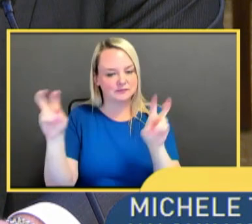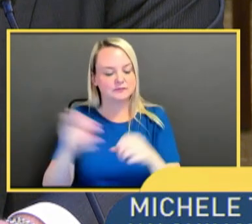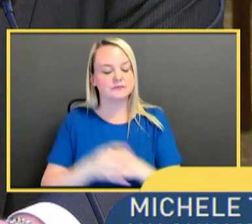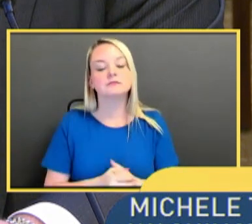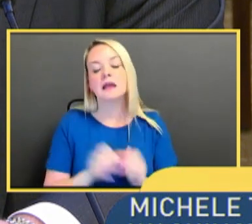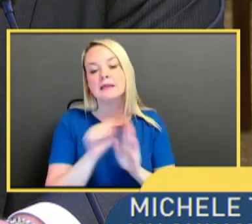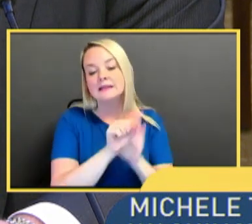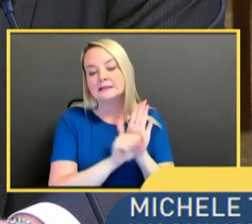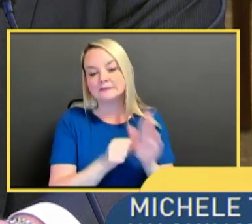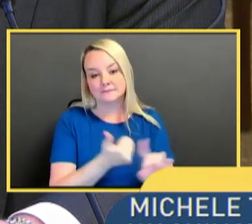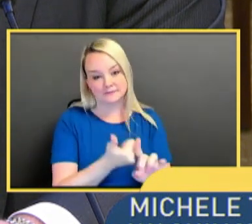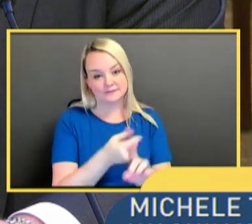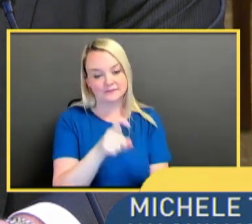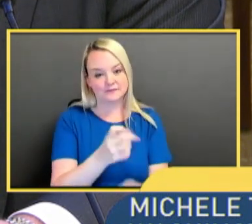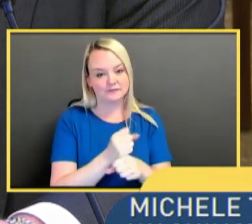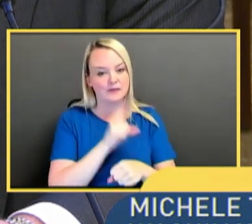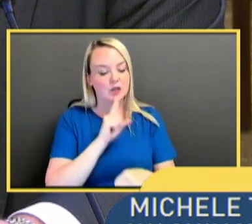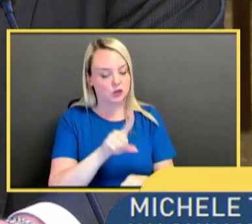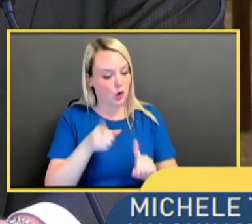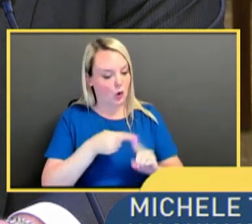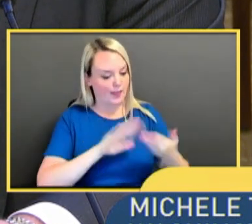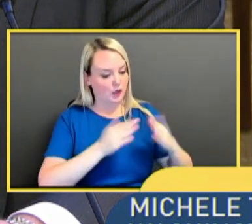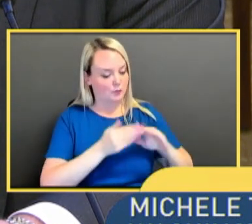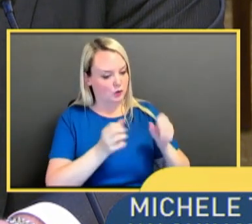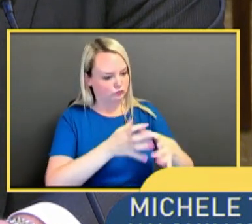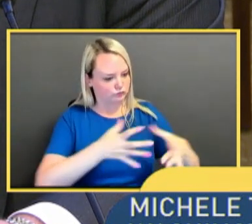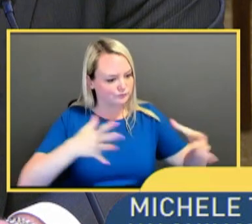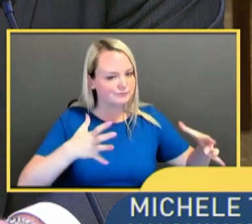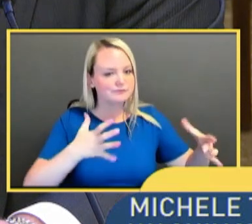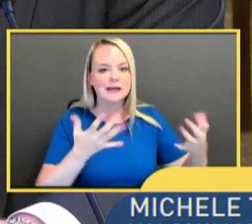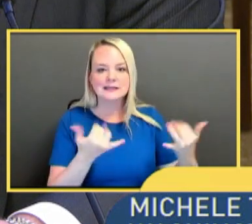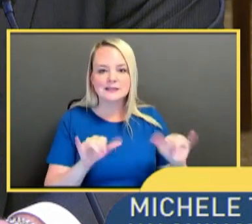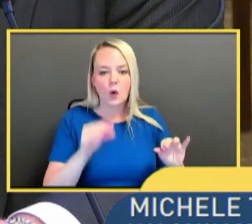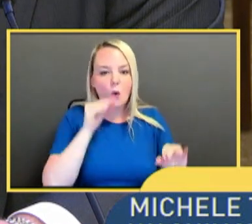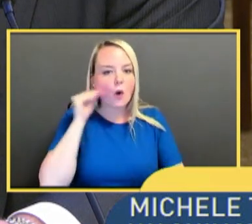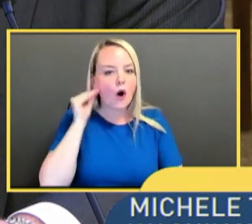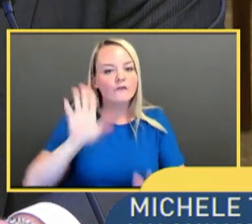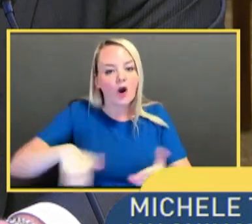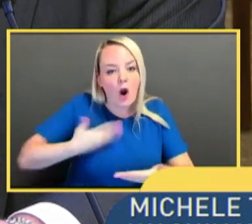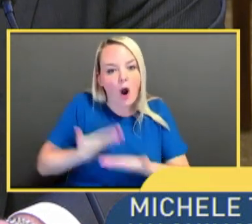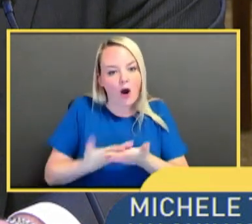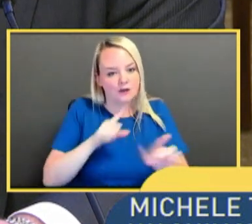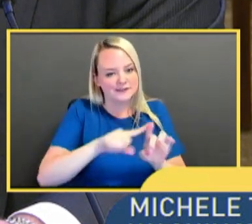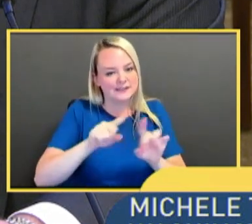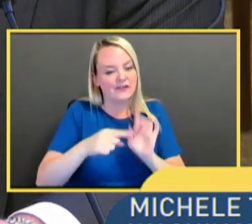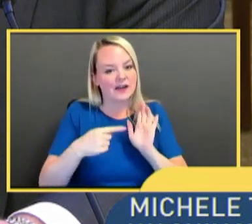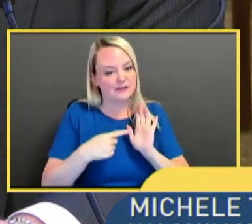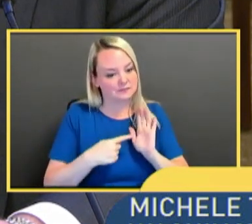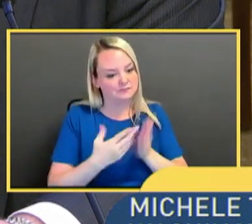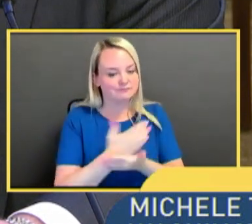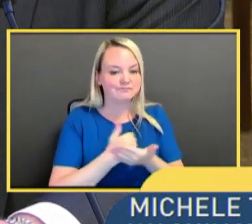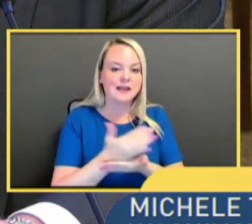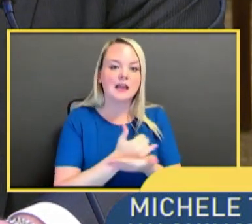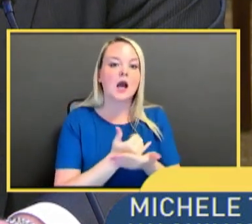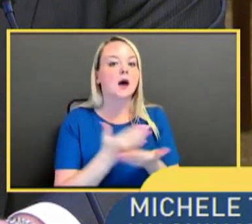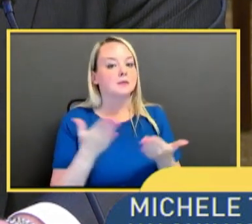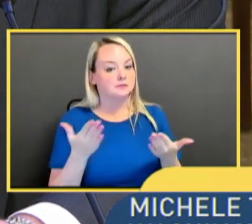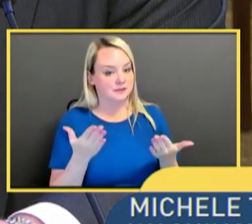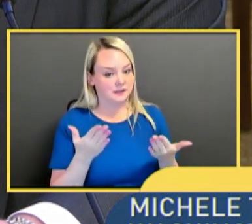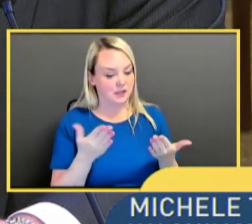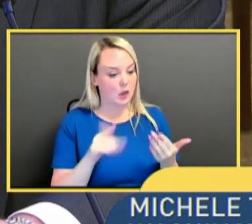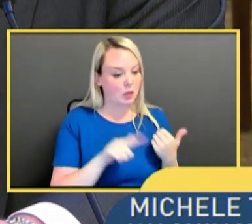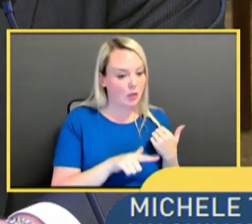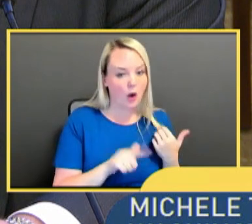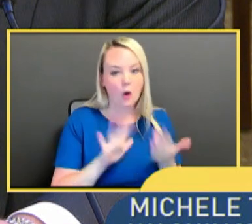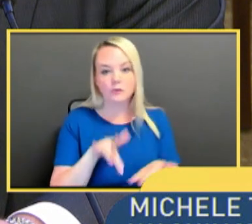House Bill 1491 received support from the Washington Low-Income Housing Alliance, who believe it would promote zoning equity and prevent